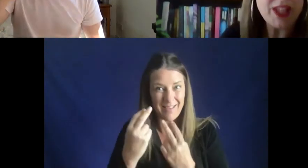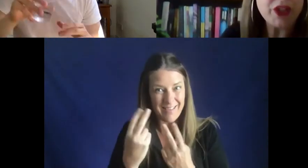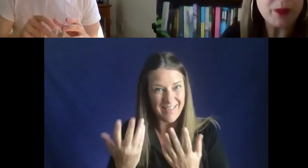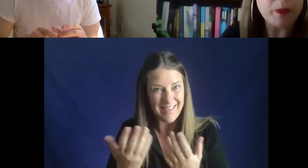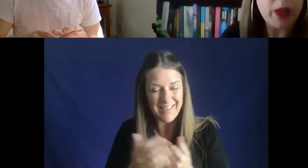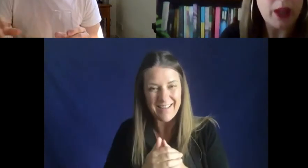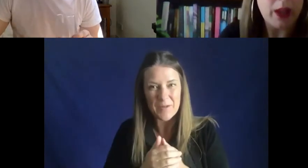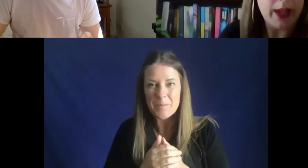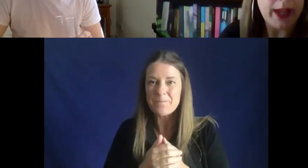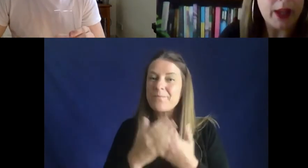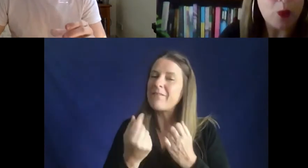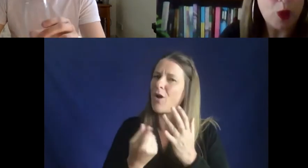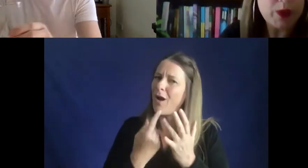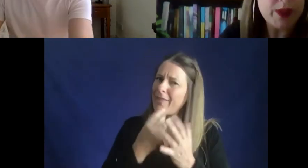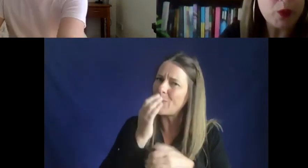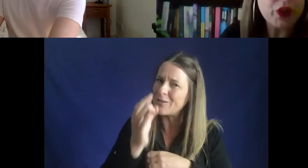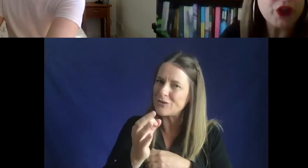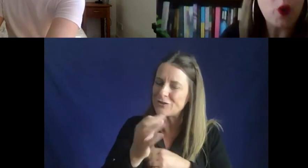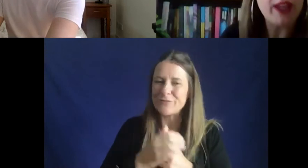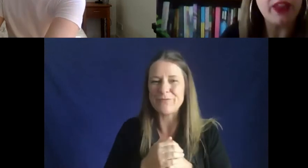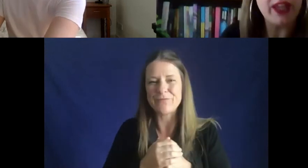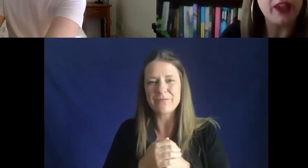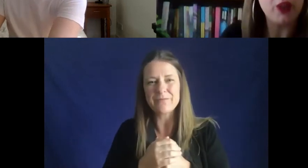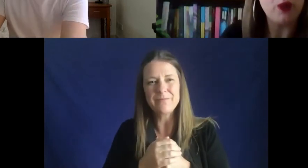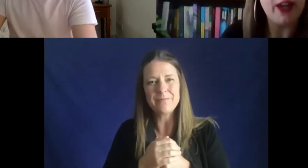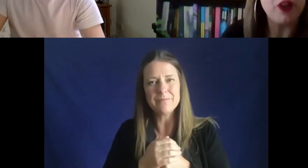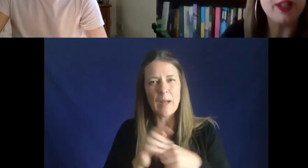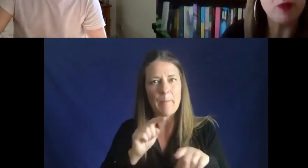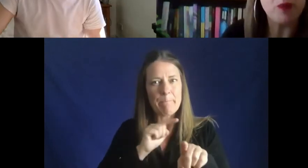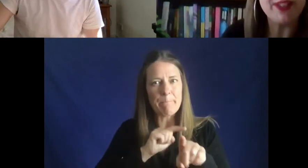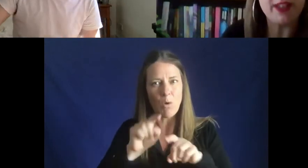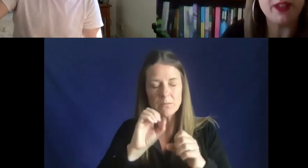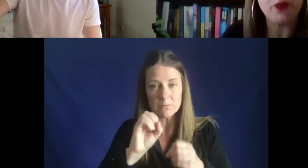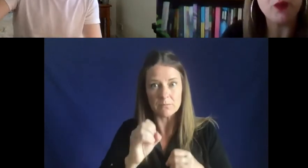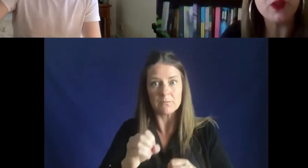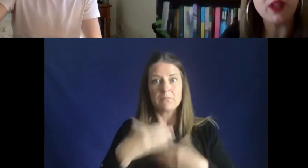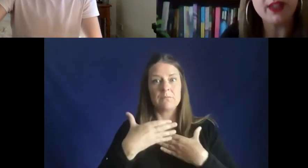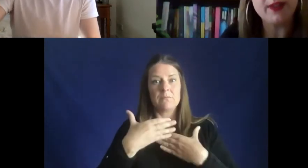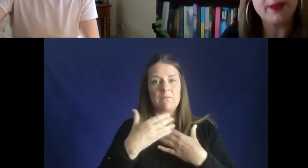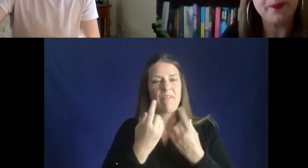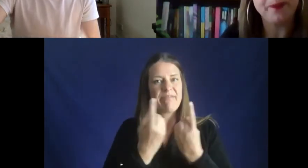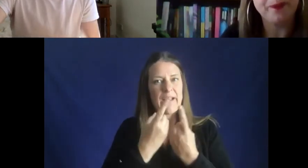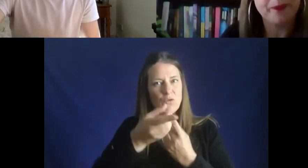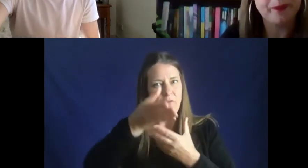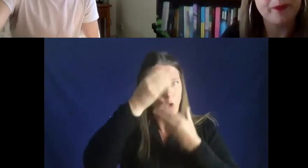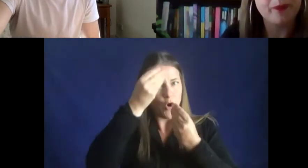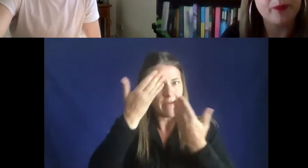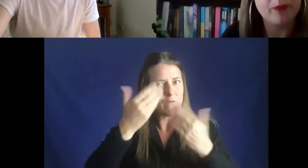another question. What was the most shocking thing that you learned about prisons from your studies?